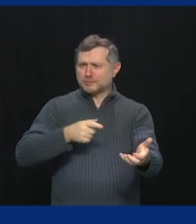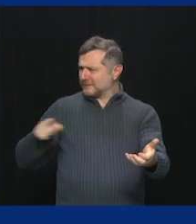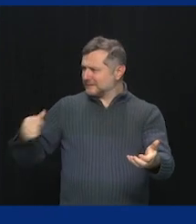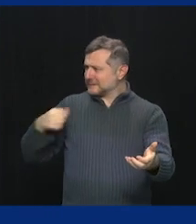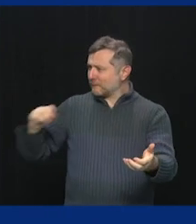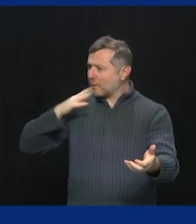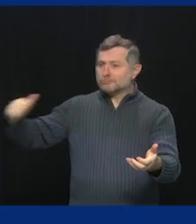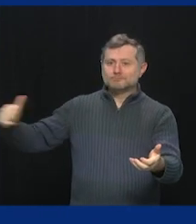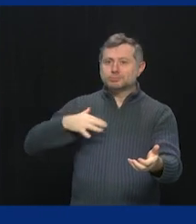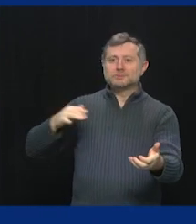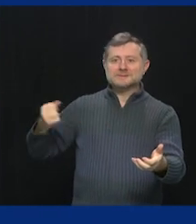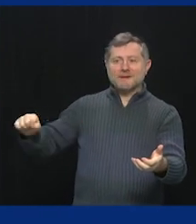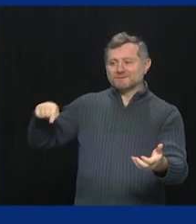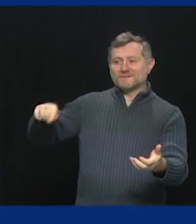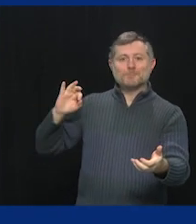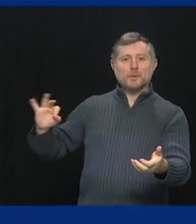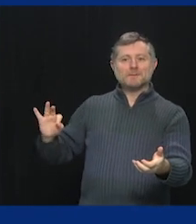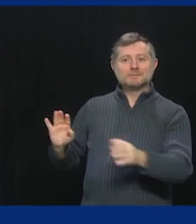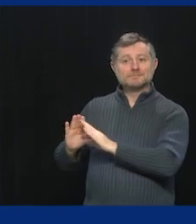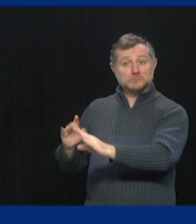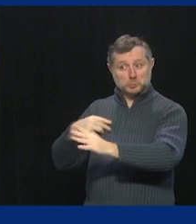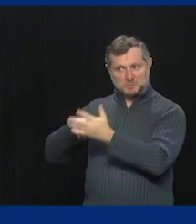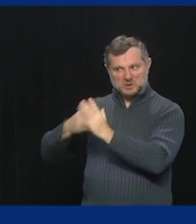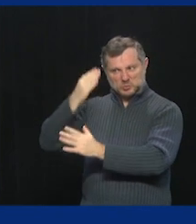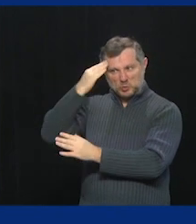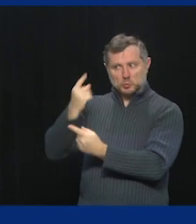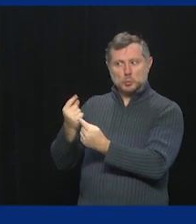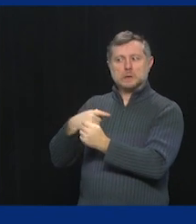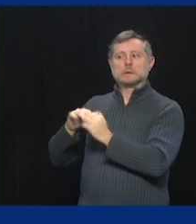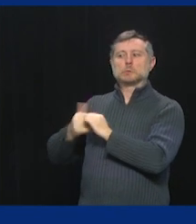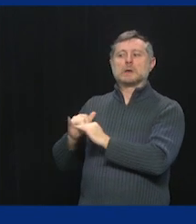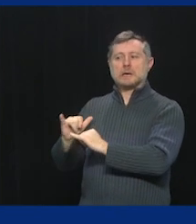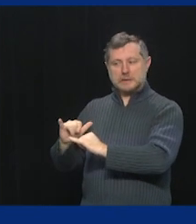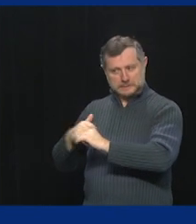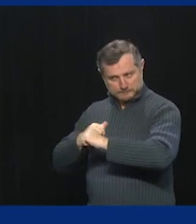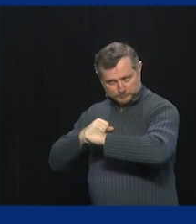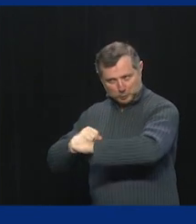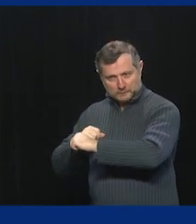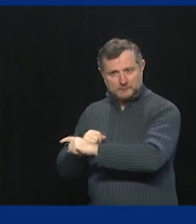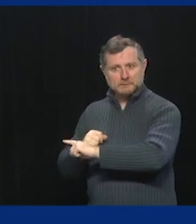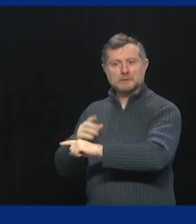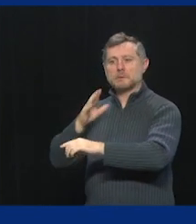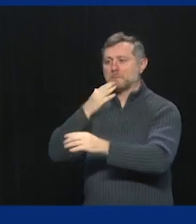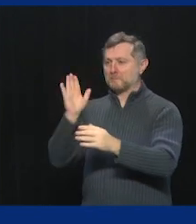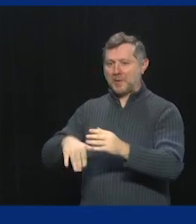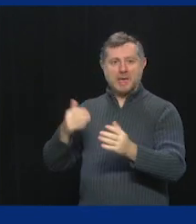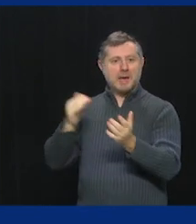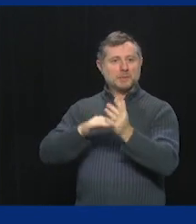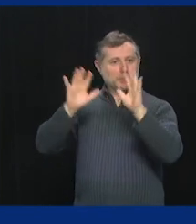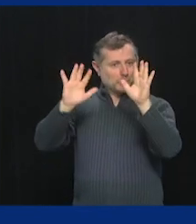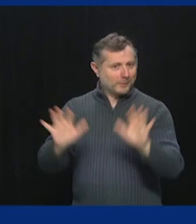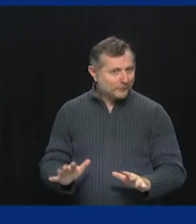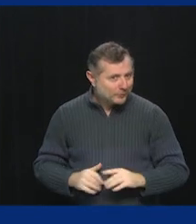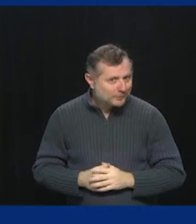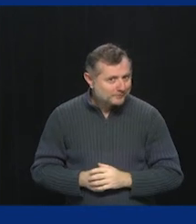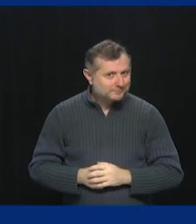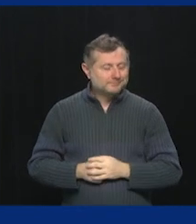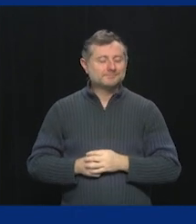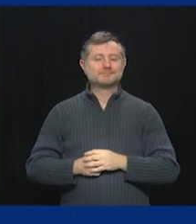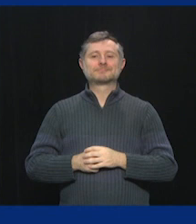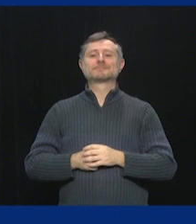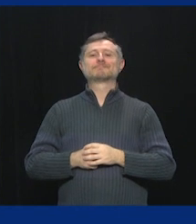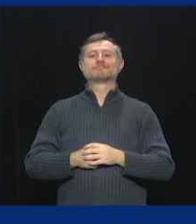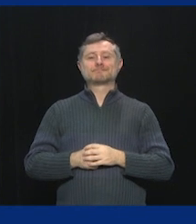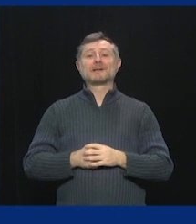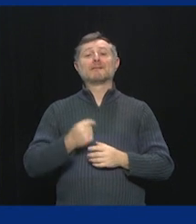tools, weapons in our arsenal to fight back when we're at war with Mother Nature. So we saw what the success of the